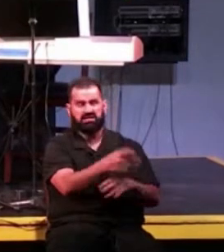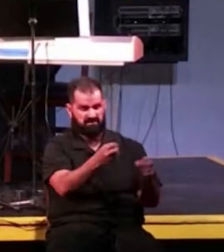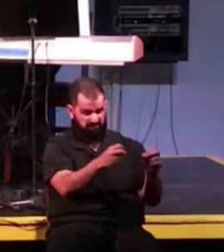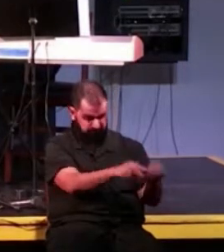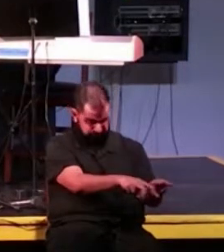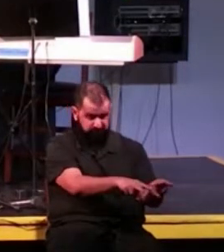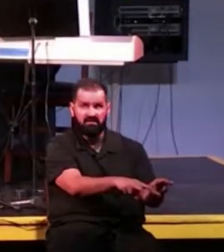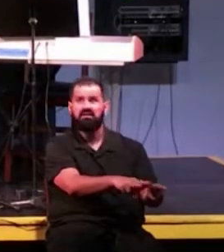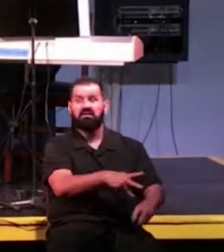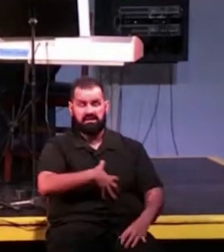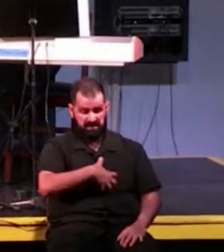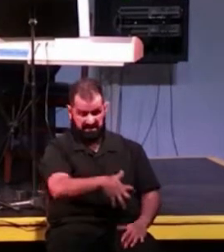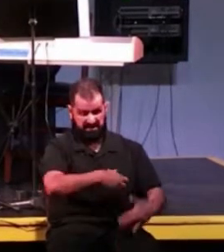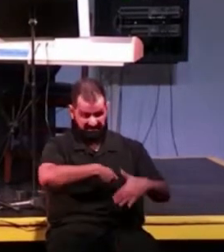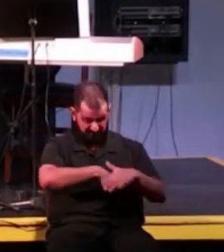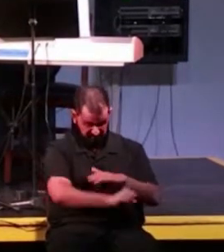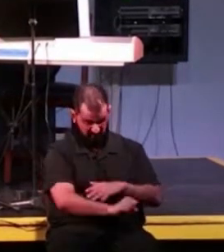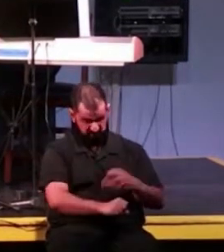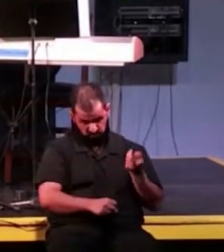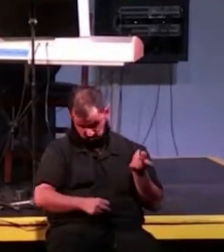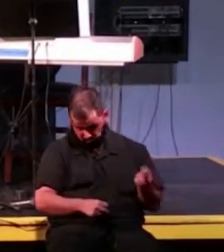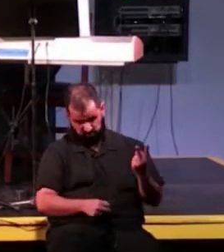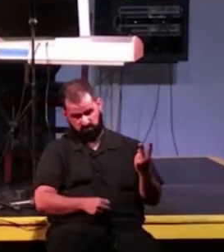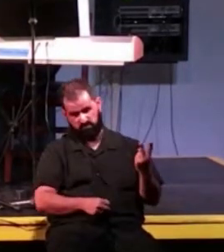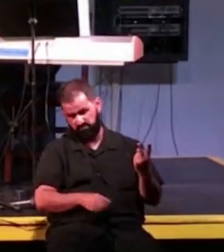and gave birth to two sons,